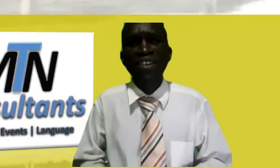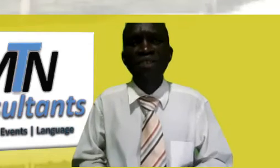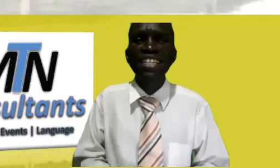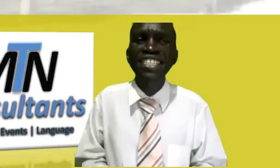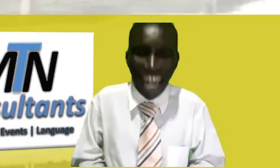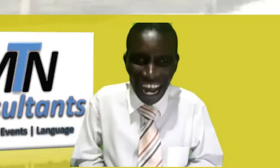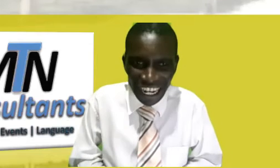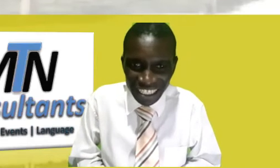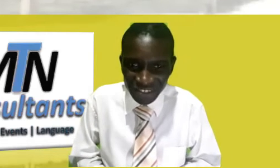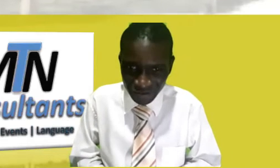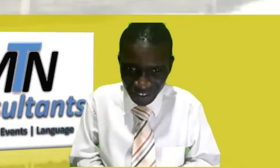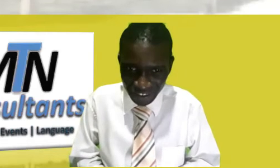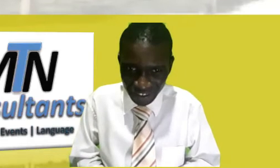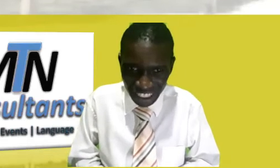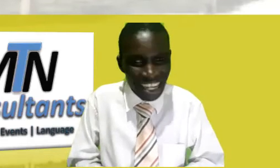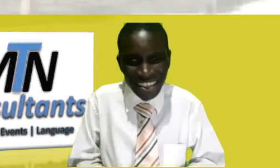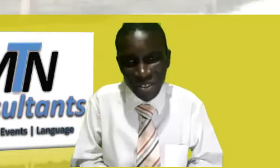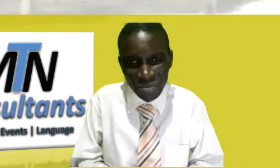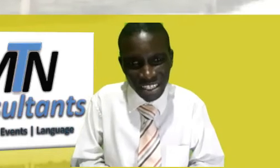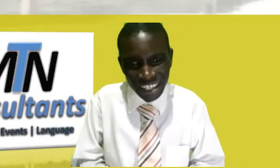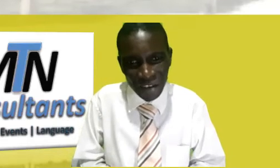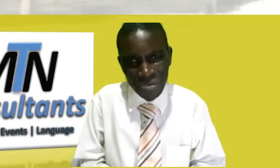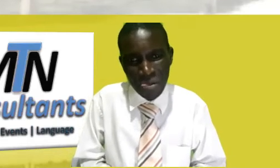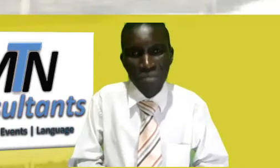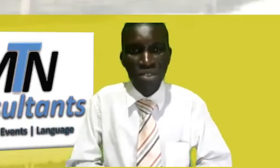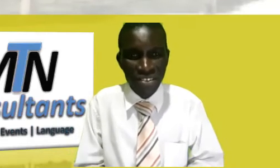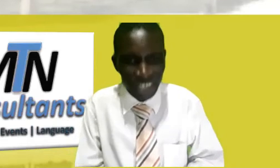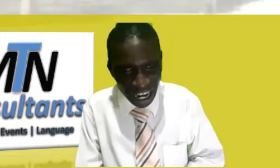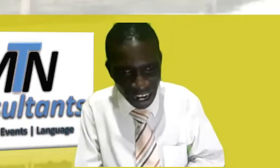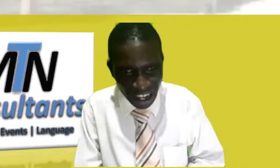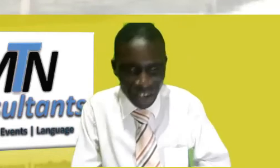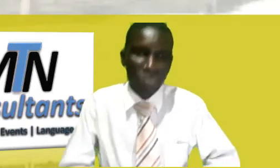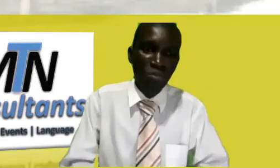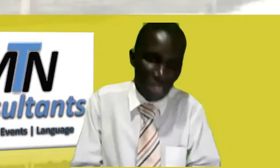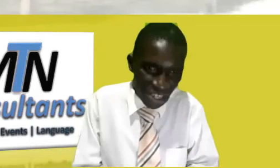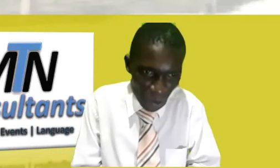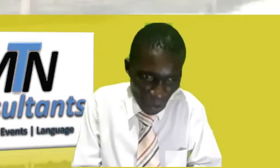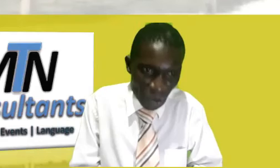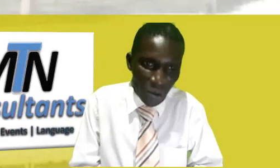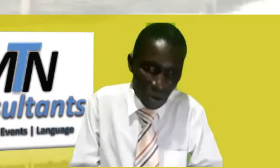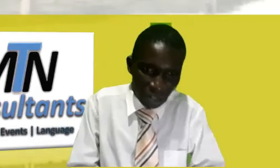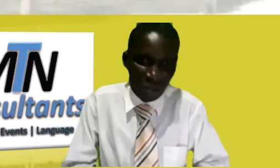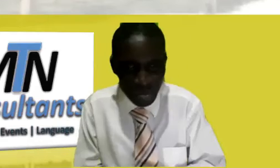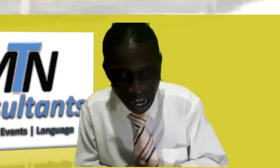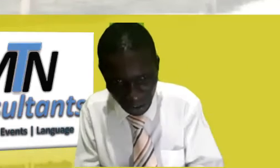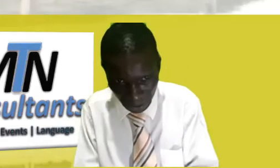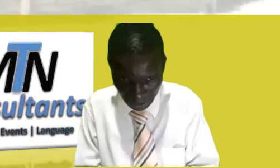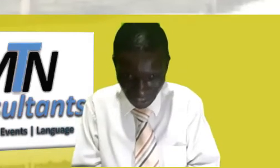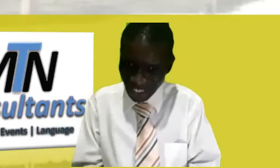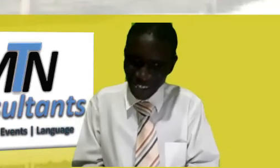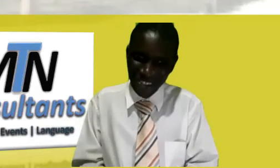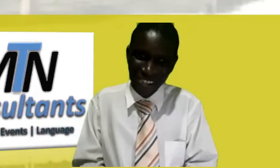man, Mr. In sign, there's no Mr. Mr. Mbiko.